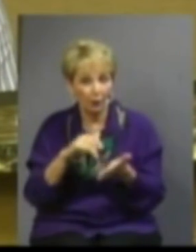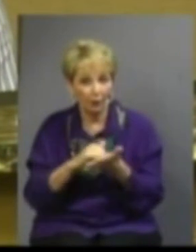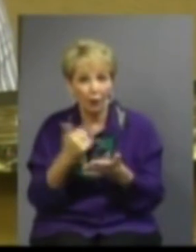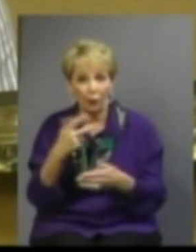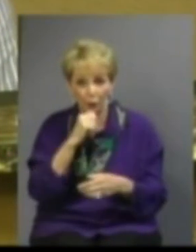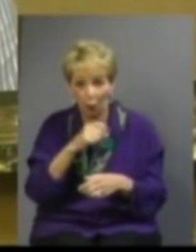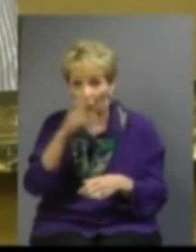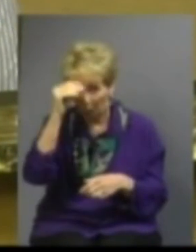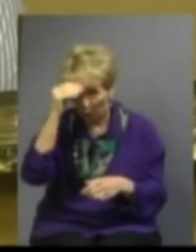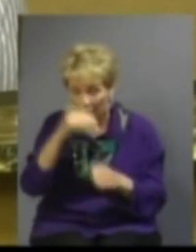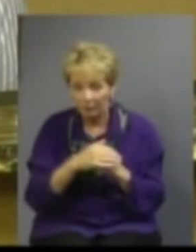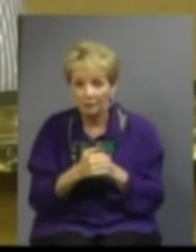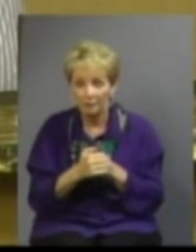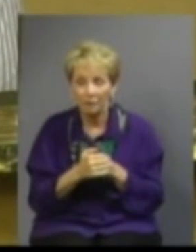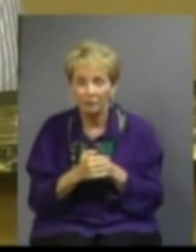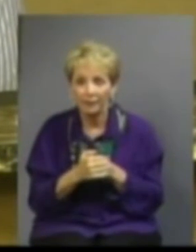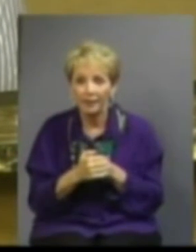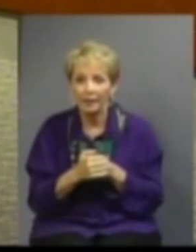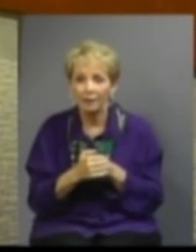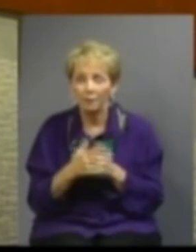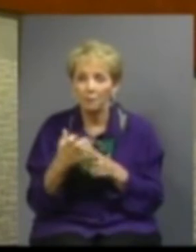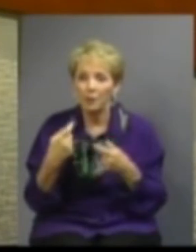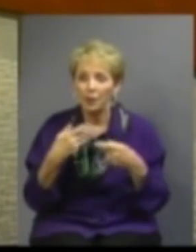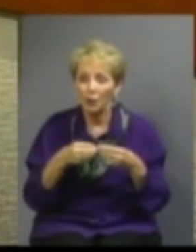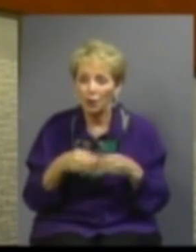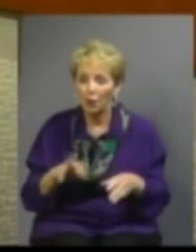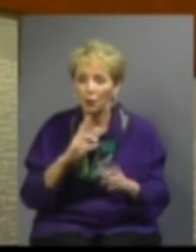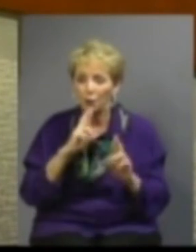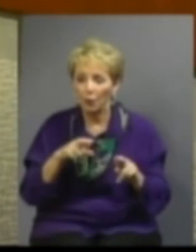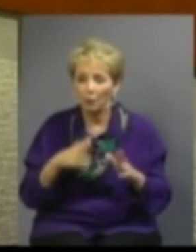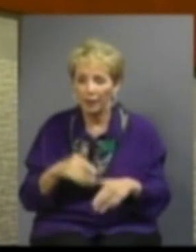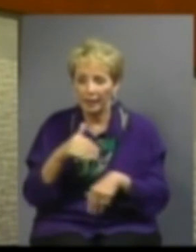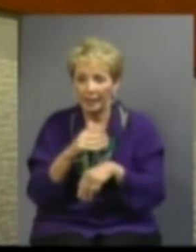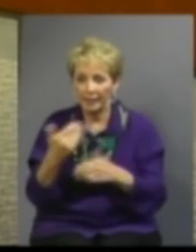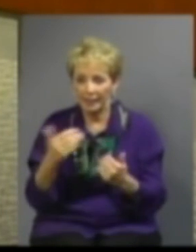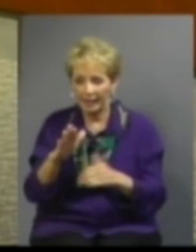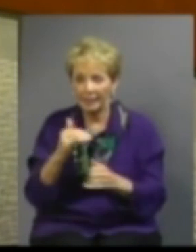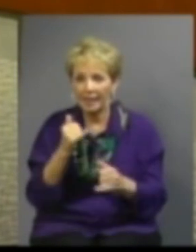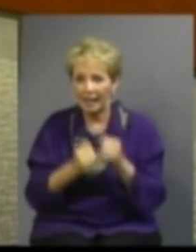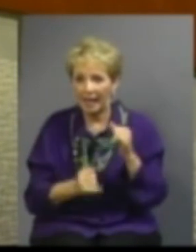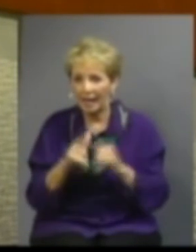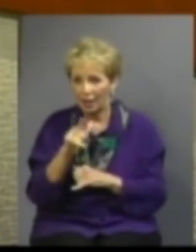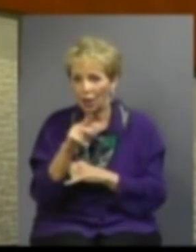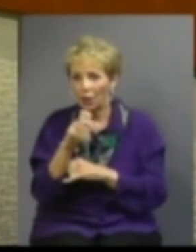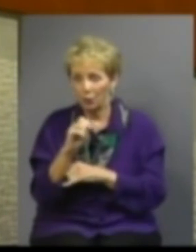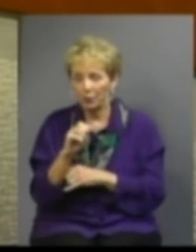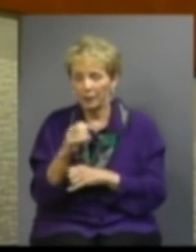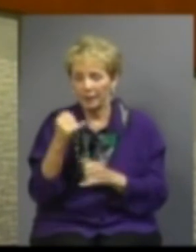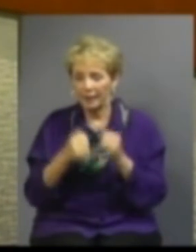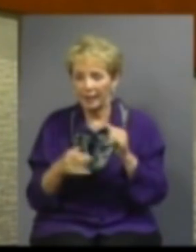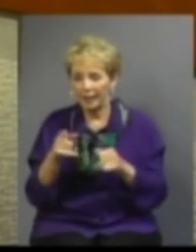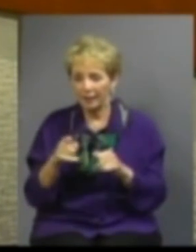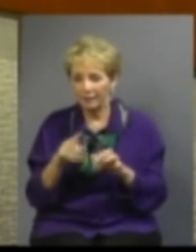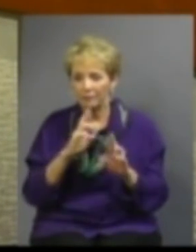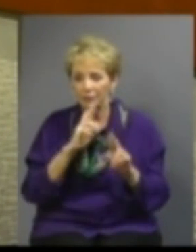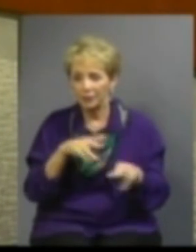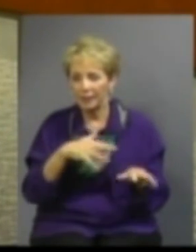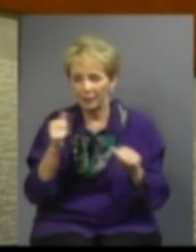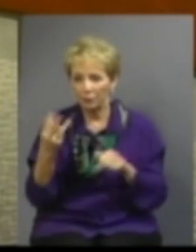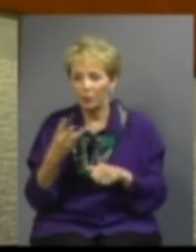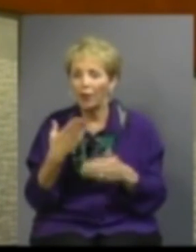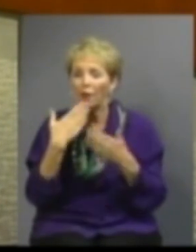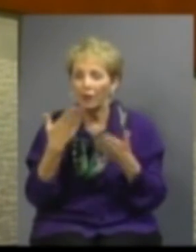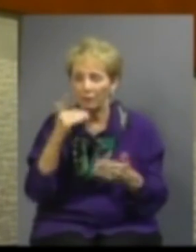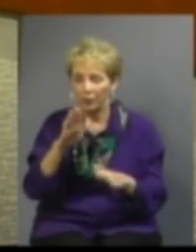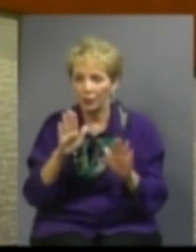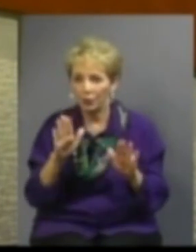boy. One last thing, we're going to lose our reporter. I think today's his last session. He's leaving Wednesday, and I just want to thank